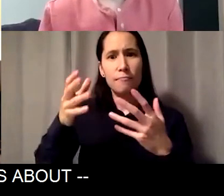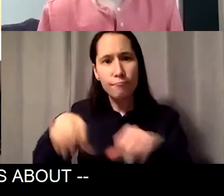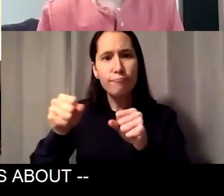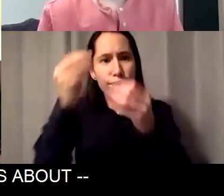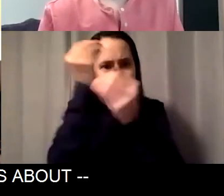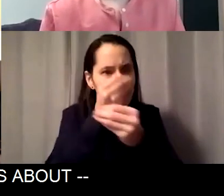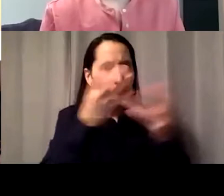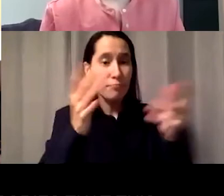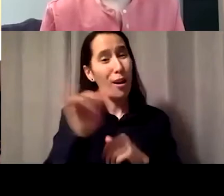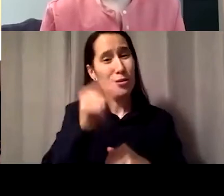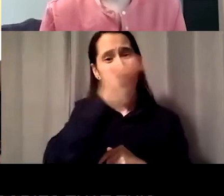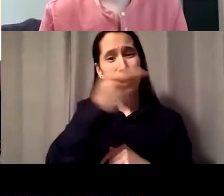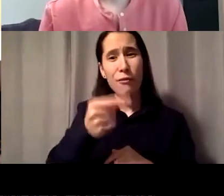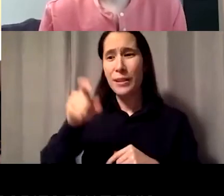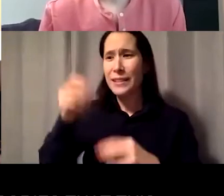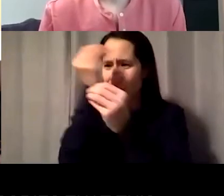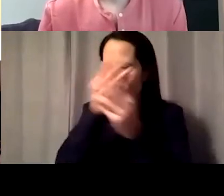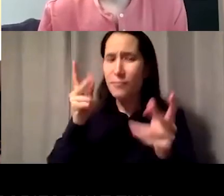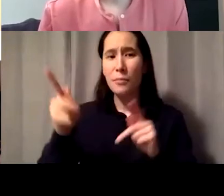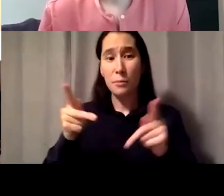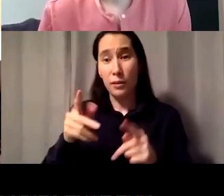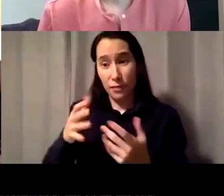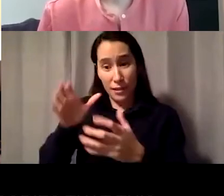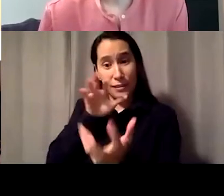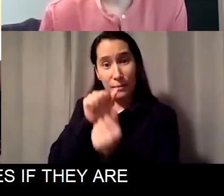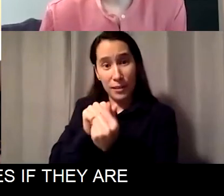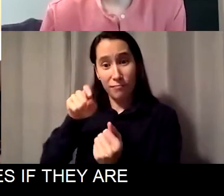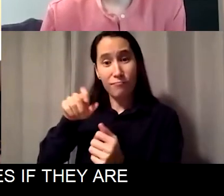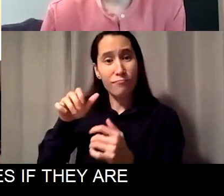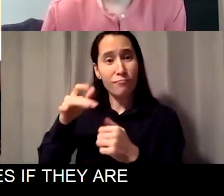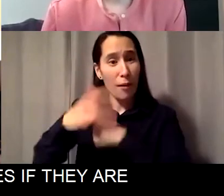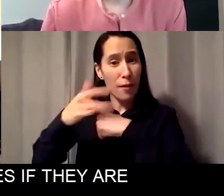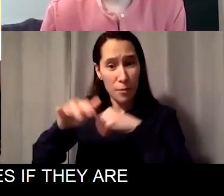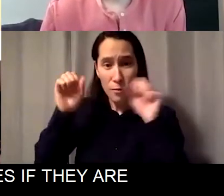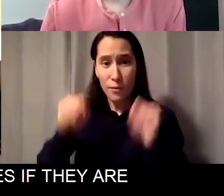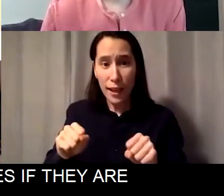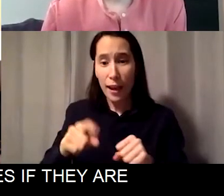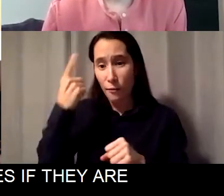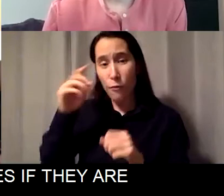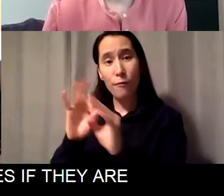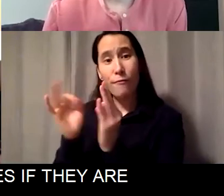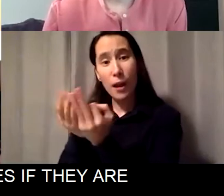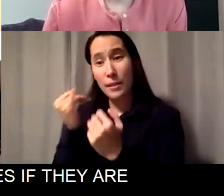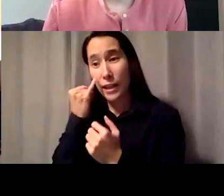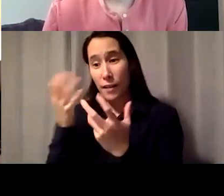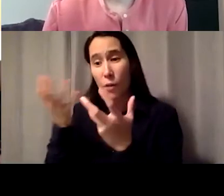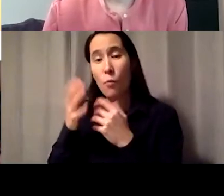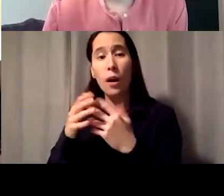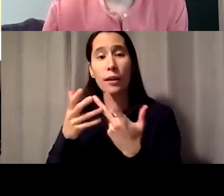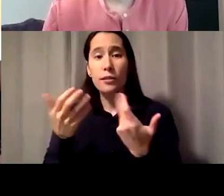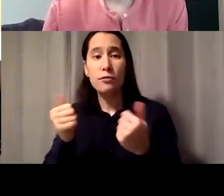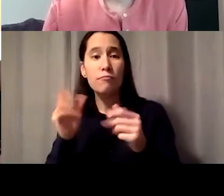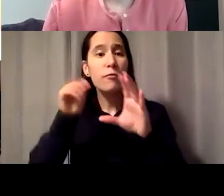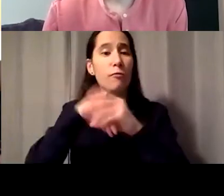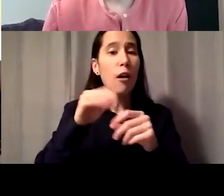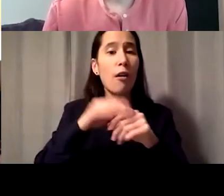and these different bodies, that this is available to residents and families if they are wanting another avenue to express